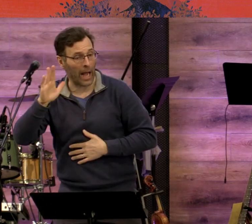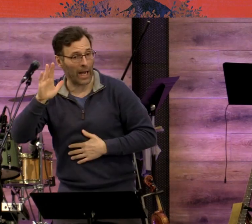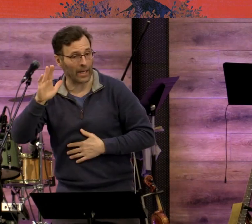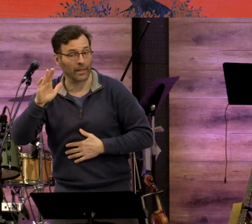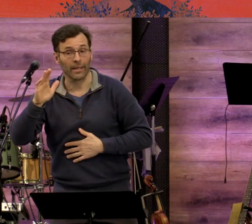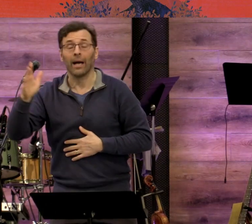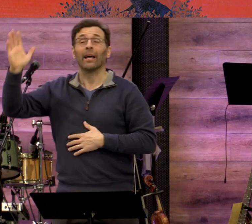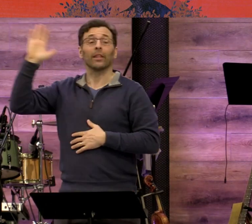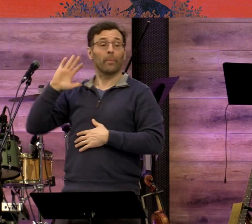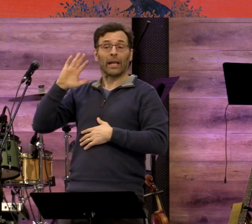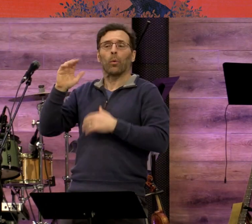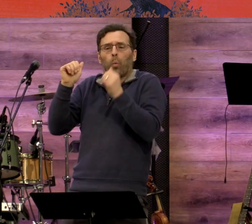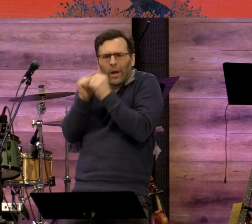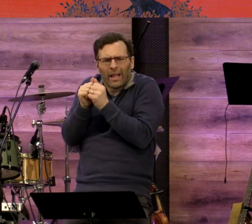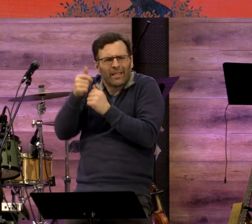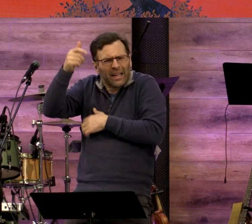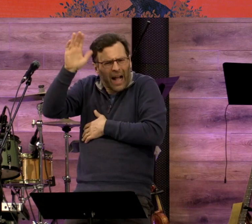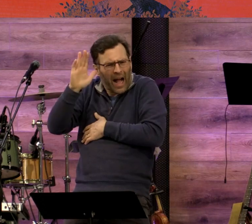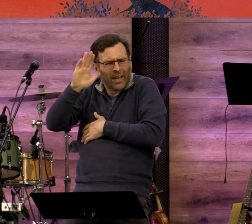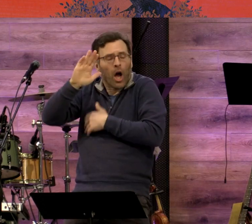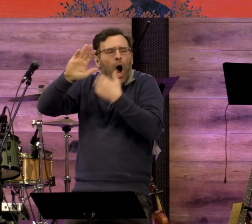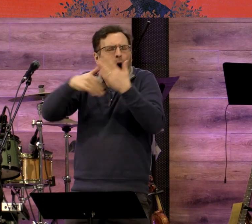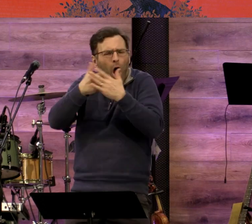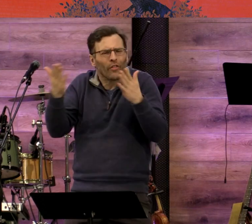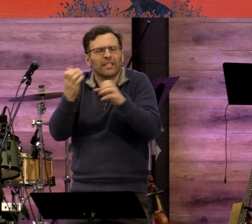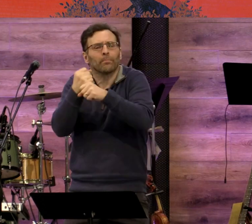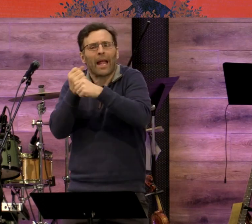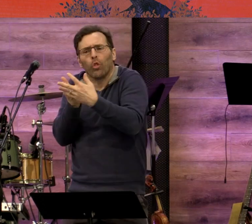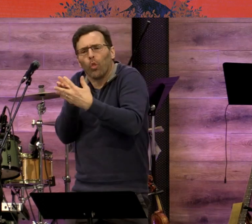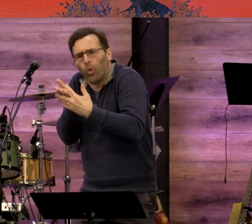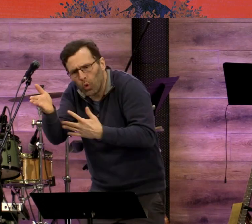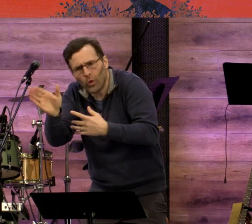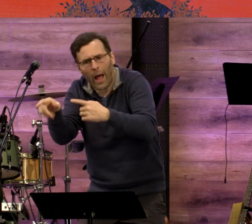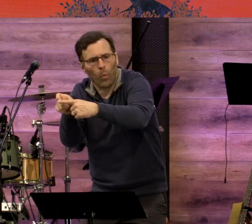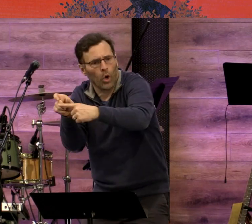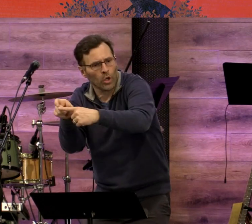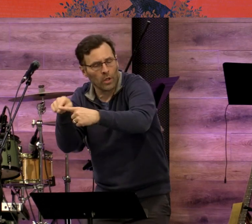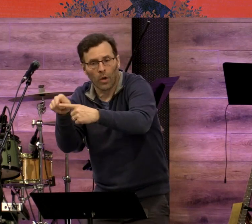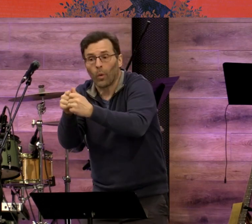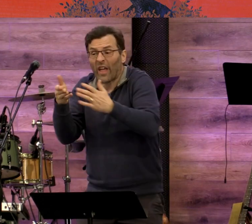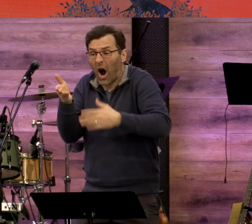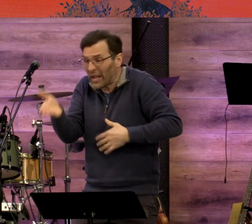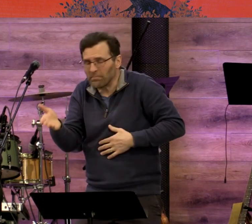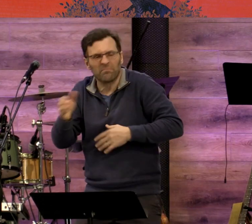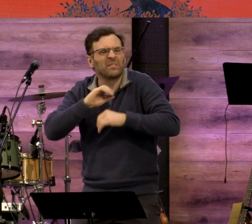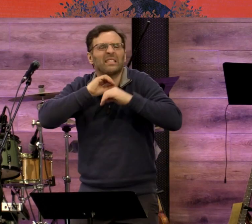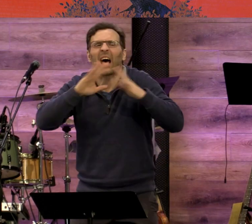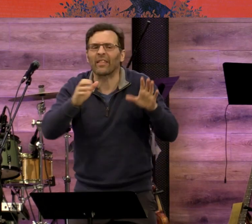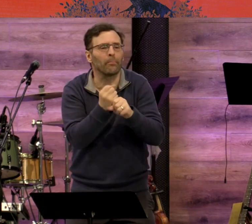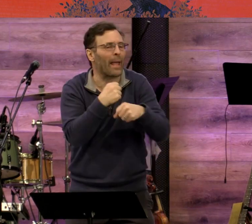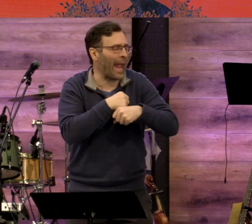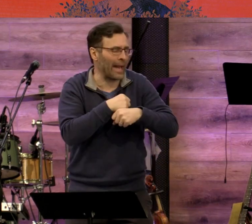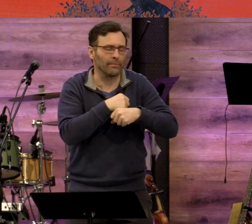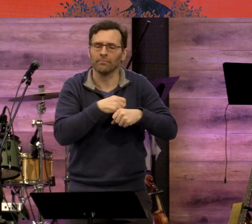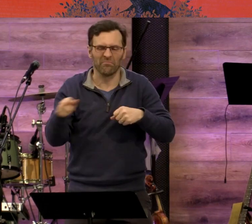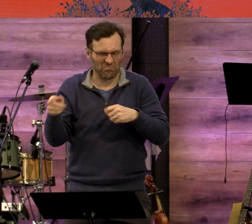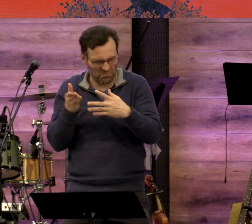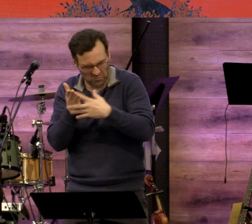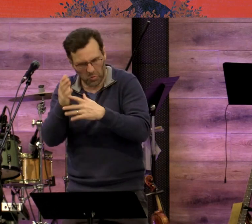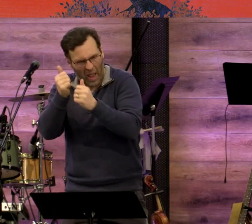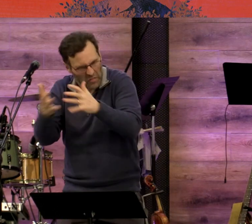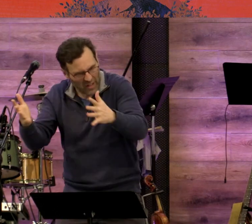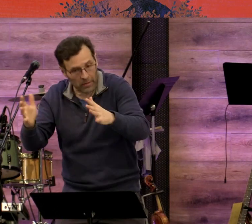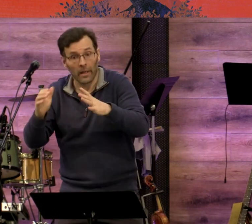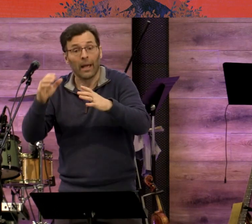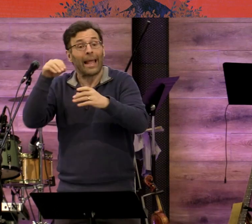in the beginning with God. All things were made through him, and without him was not anything made that was made.